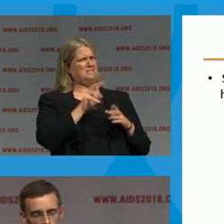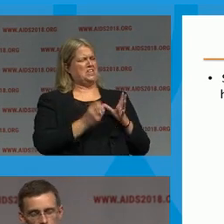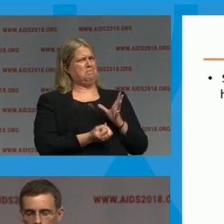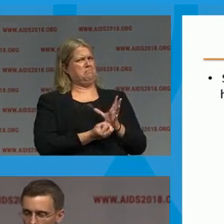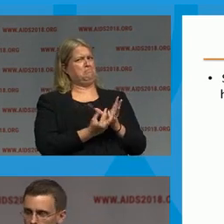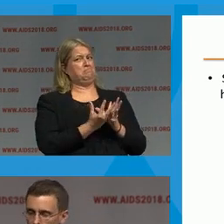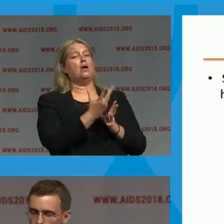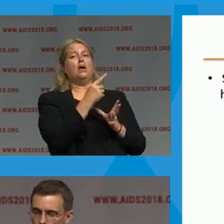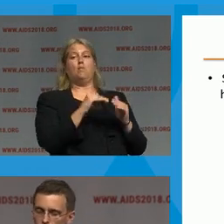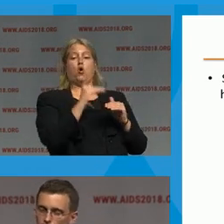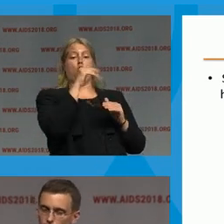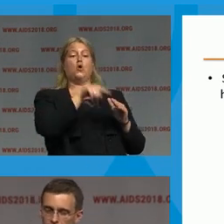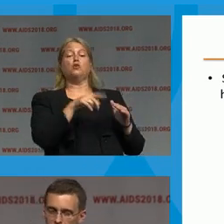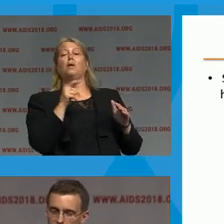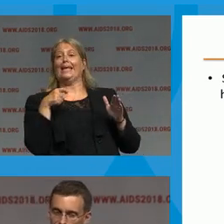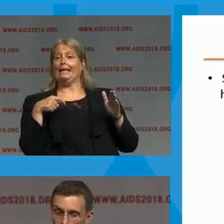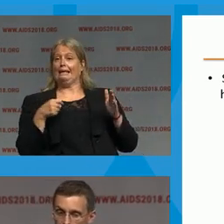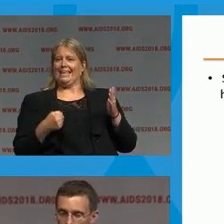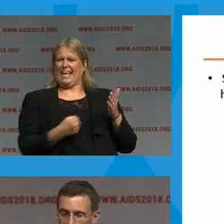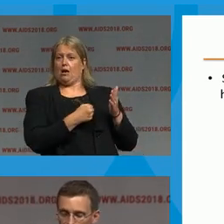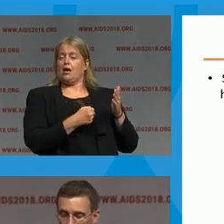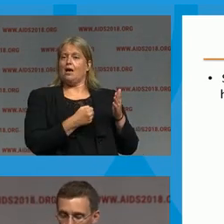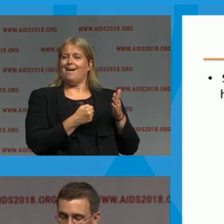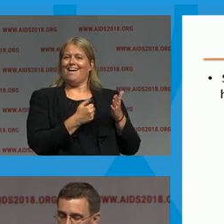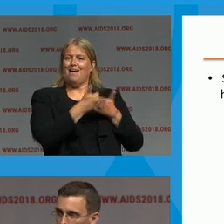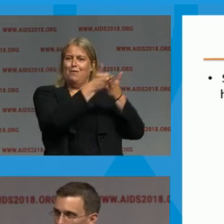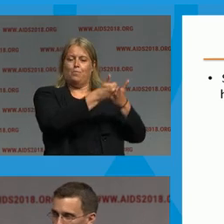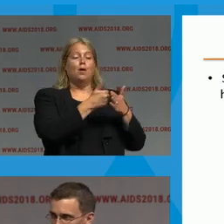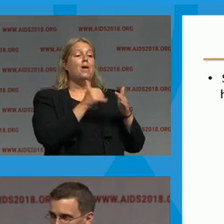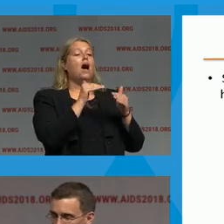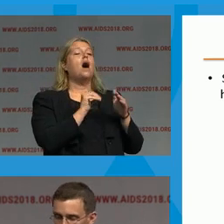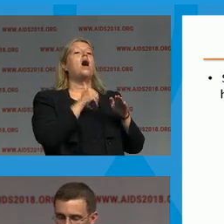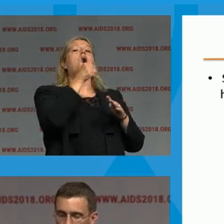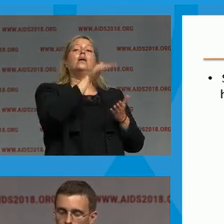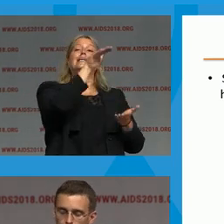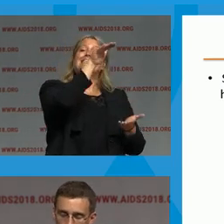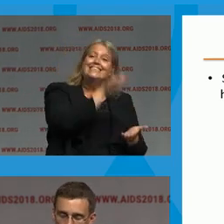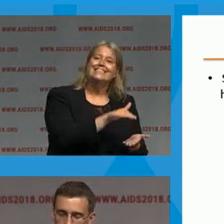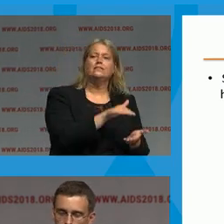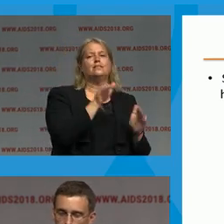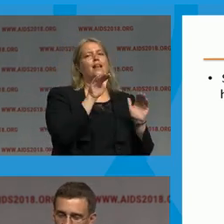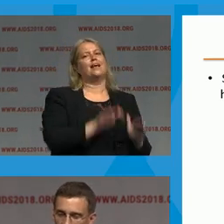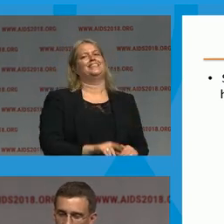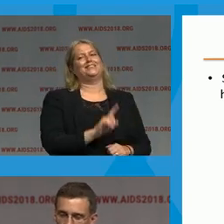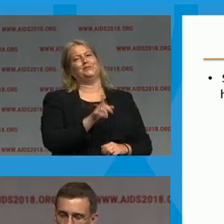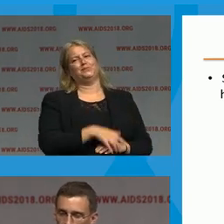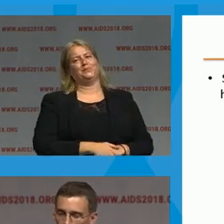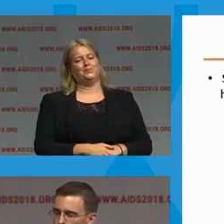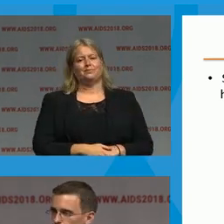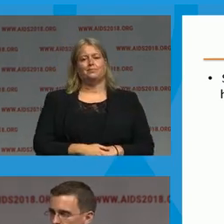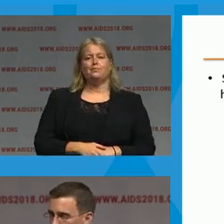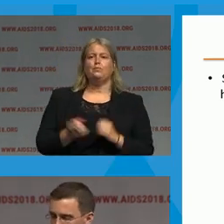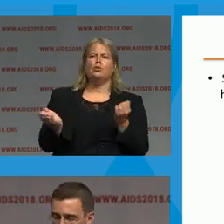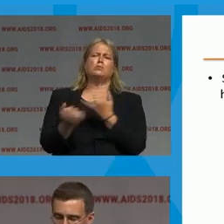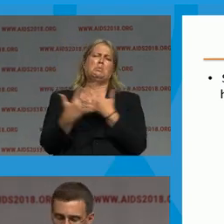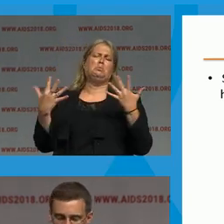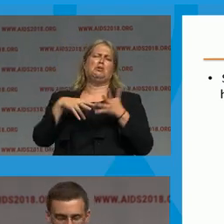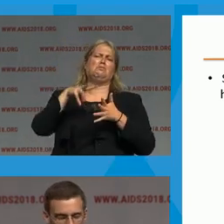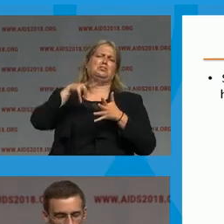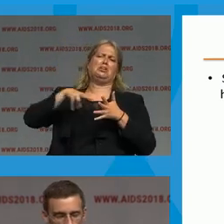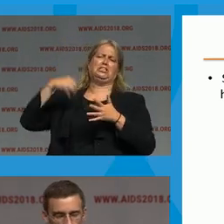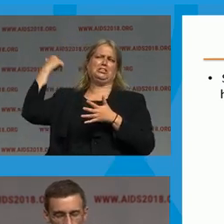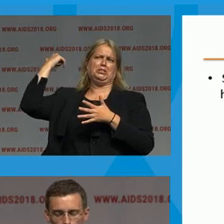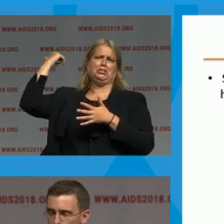worked, at least to some extent, but they have not significantly reduced HIV reservoirs. And there's a number of studies here and also the results of the RIVER